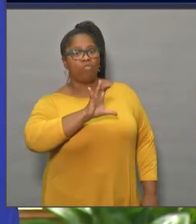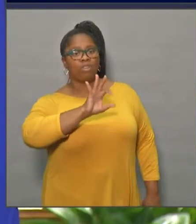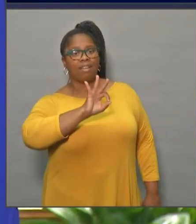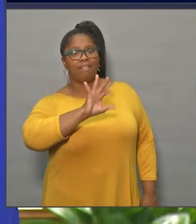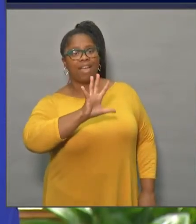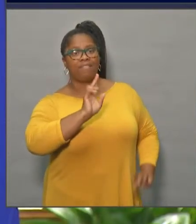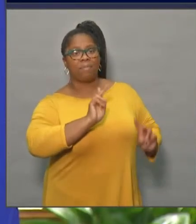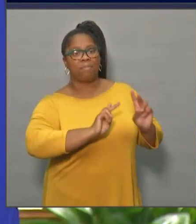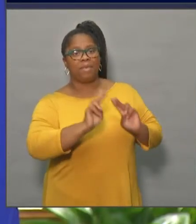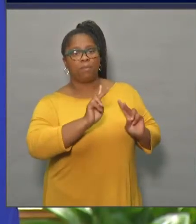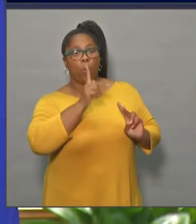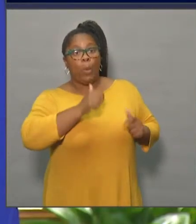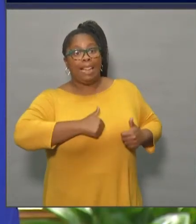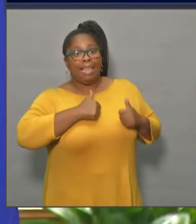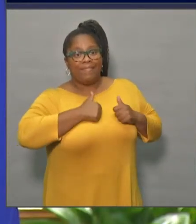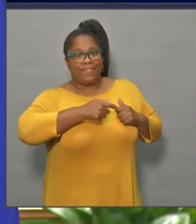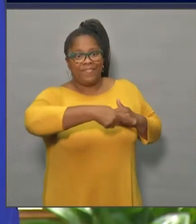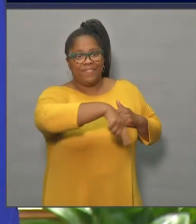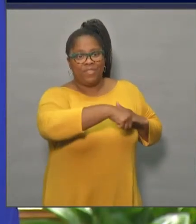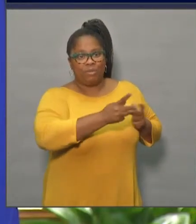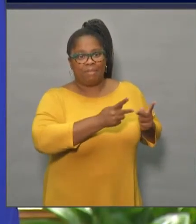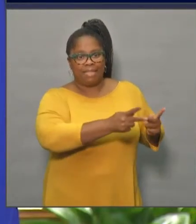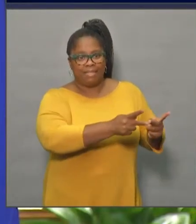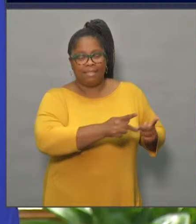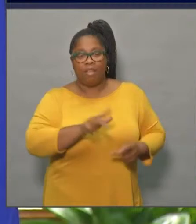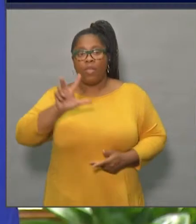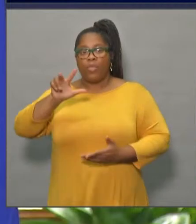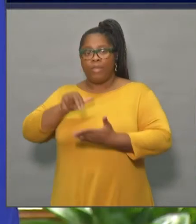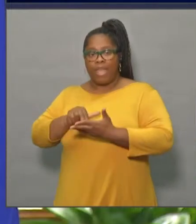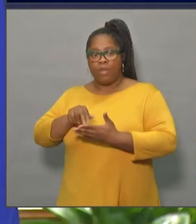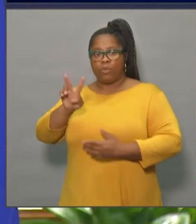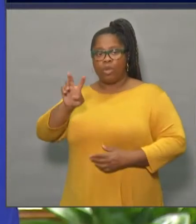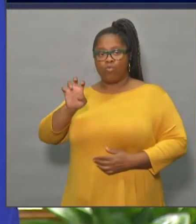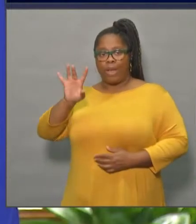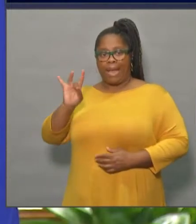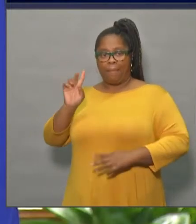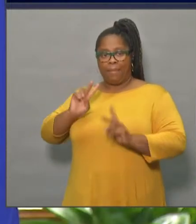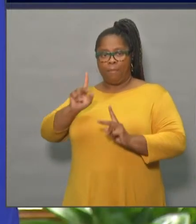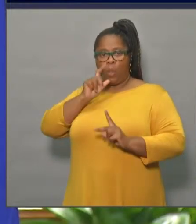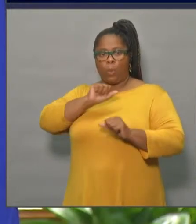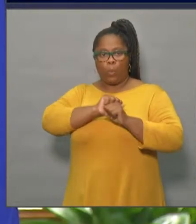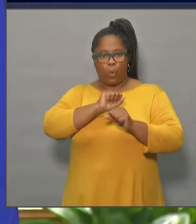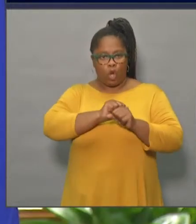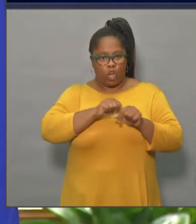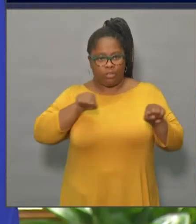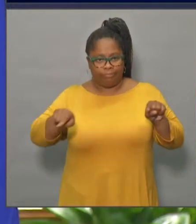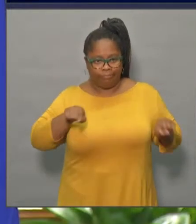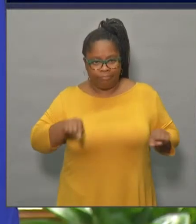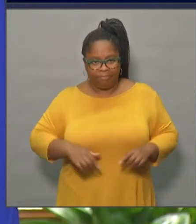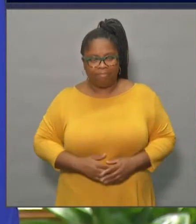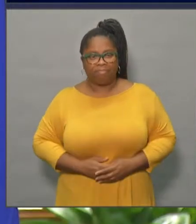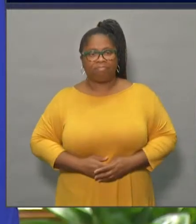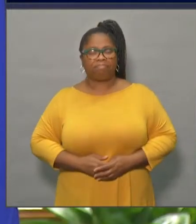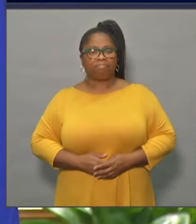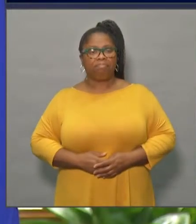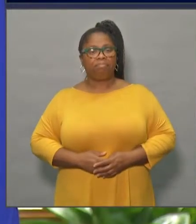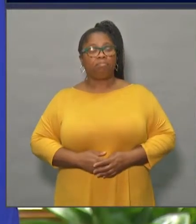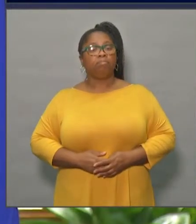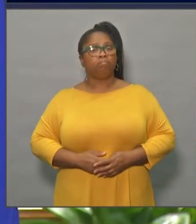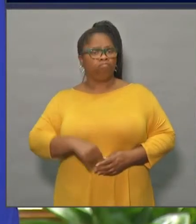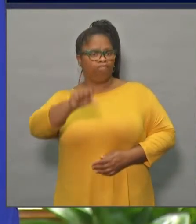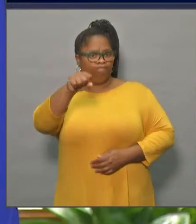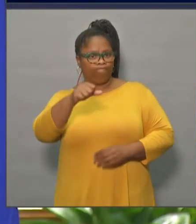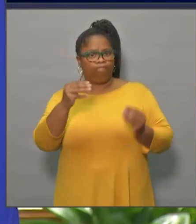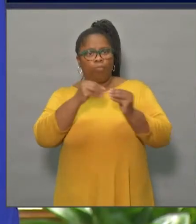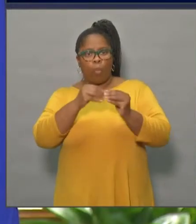5,895 people who are residents and 3,208 people who are staff. And I will be sharing more updates on